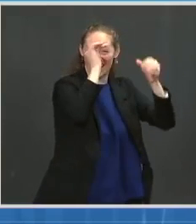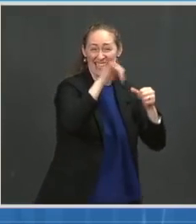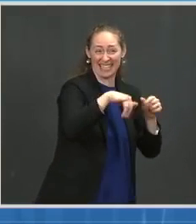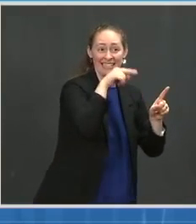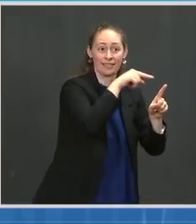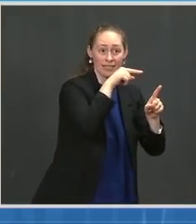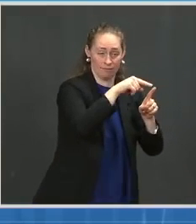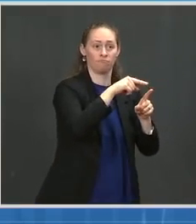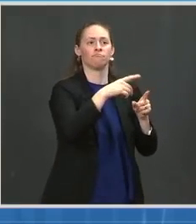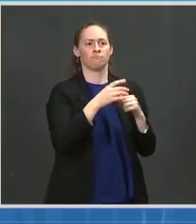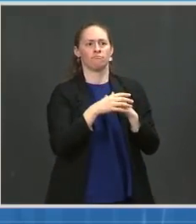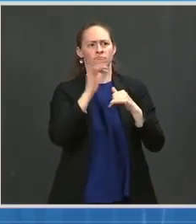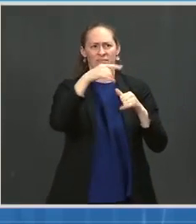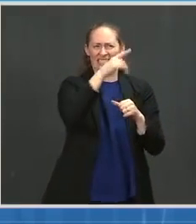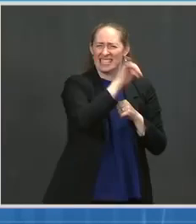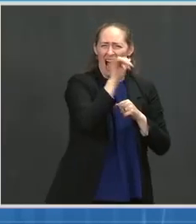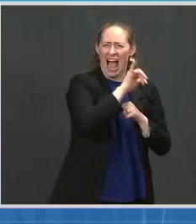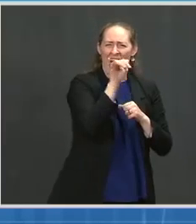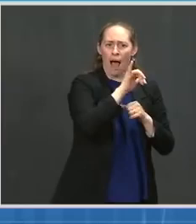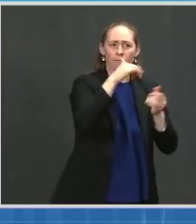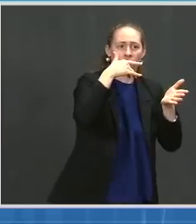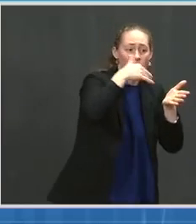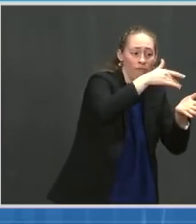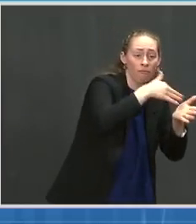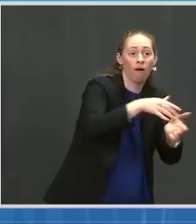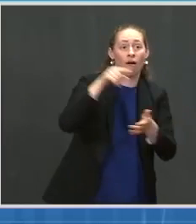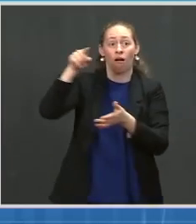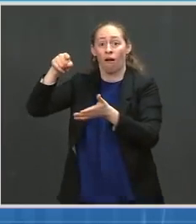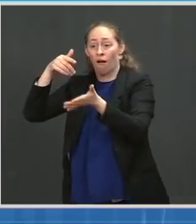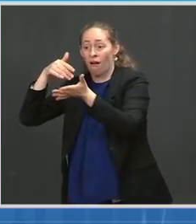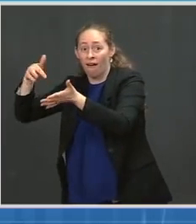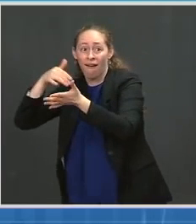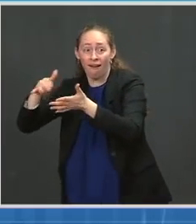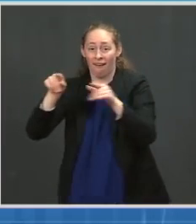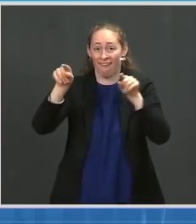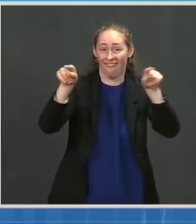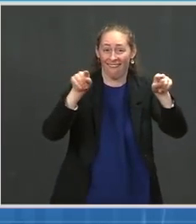lab with Peter Kwong and Jason McClellan, they had a